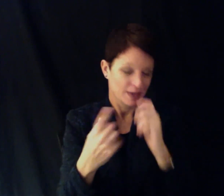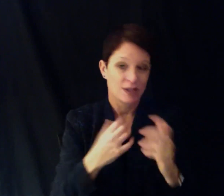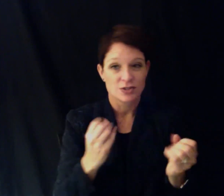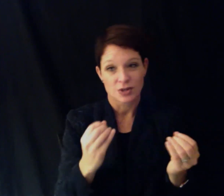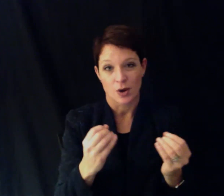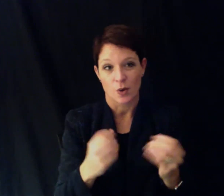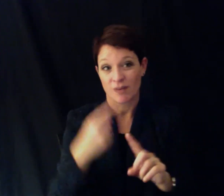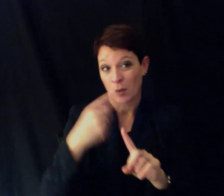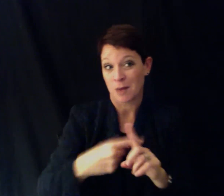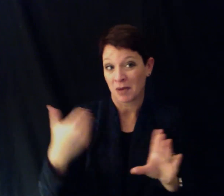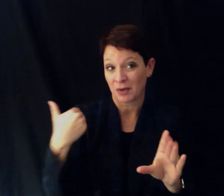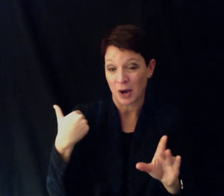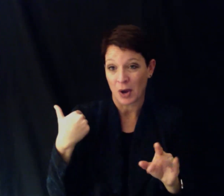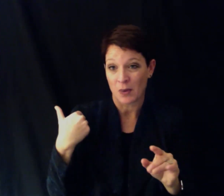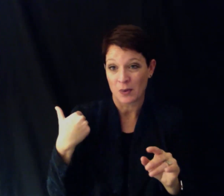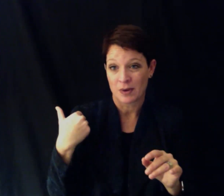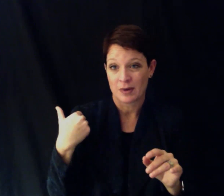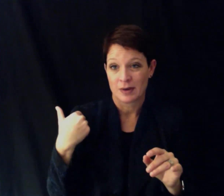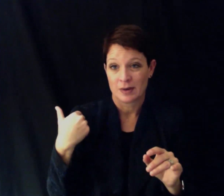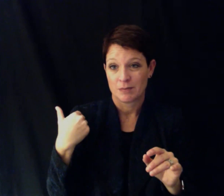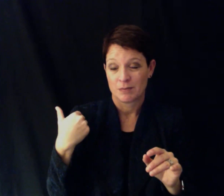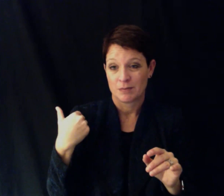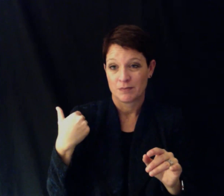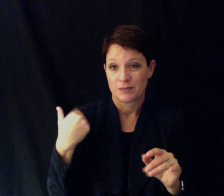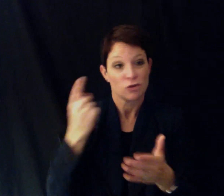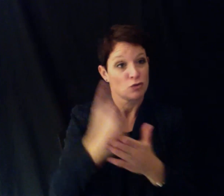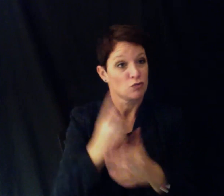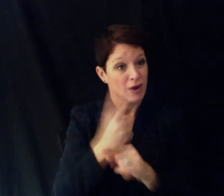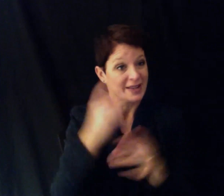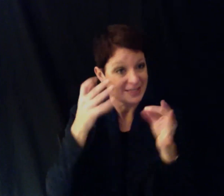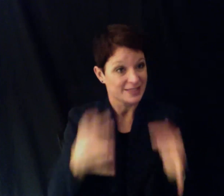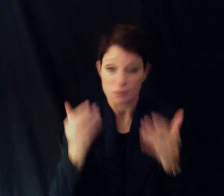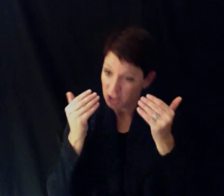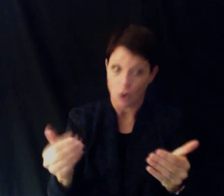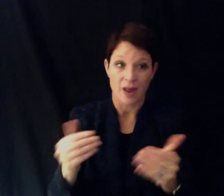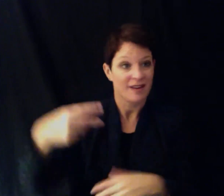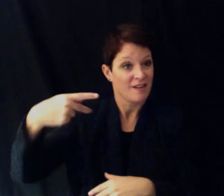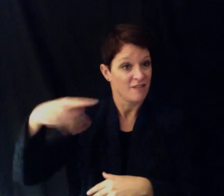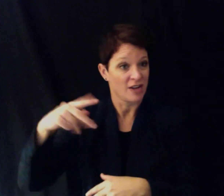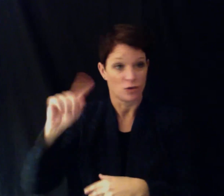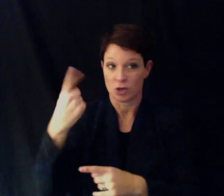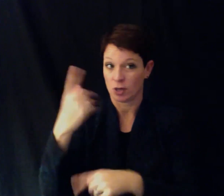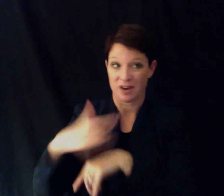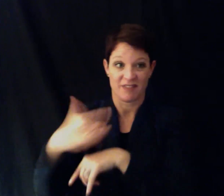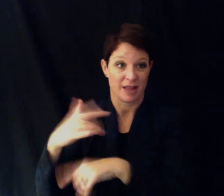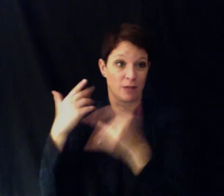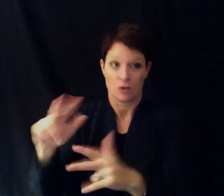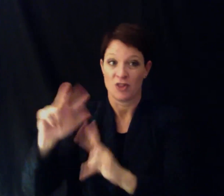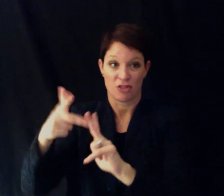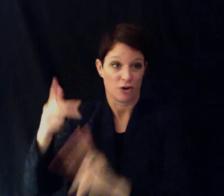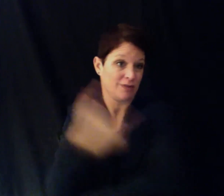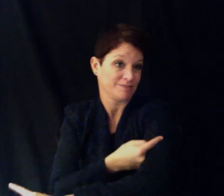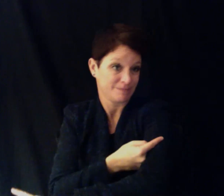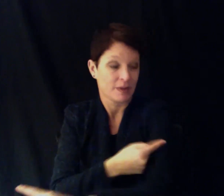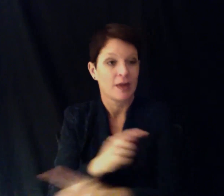a month ago, maybe you would have, the right decision would be just get the Pfizer because that's the only one available. At